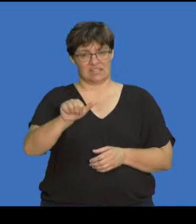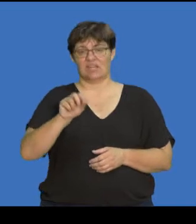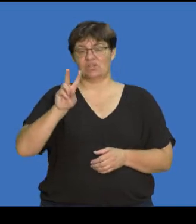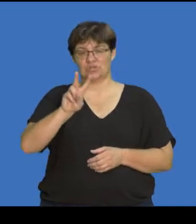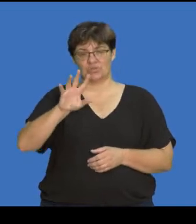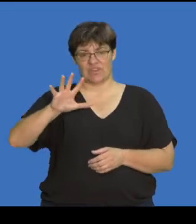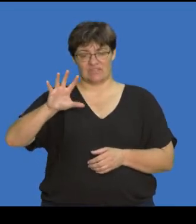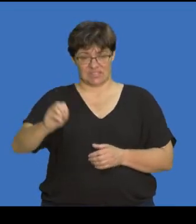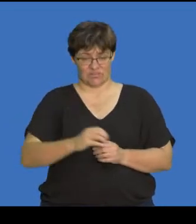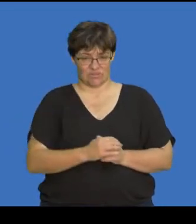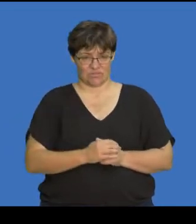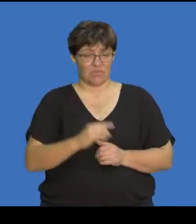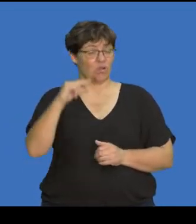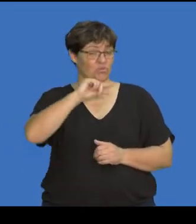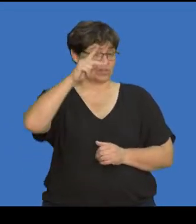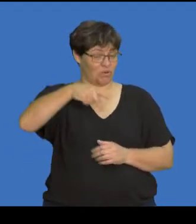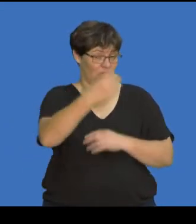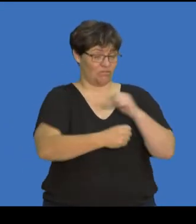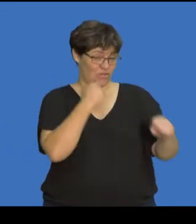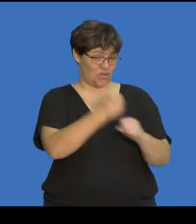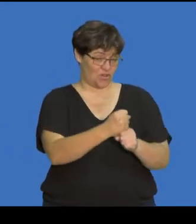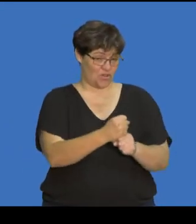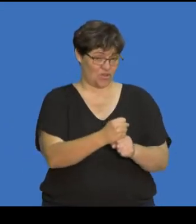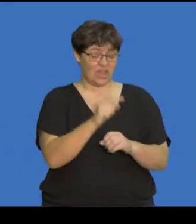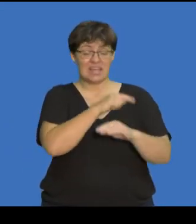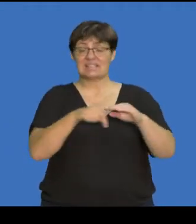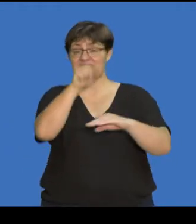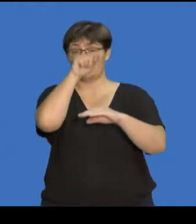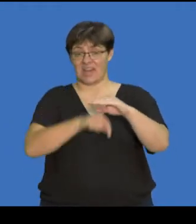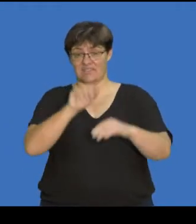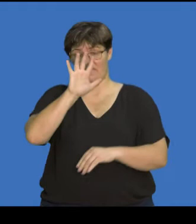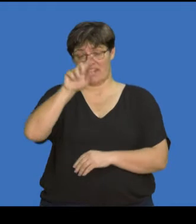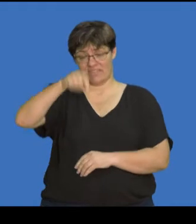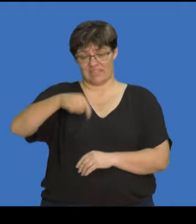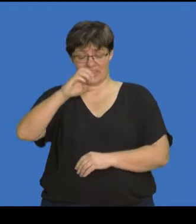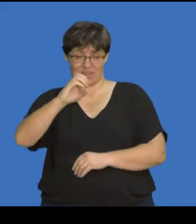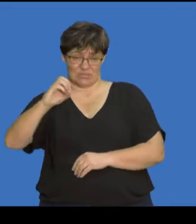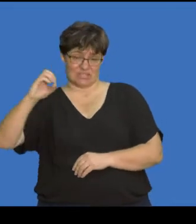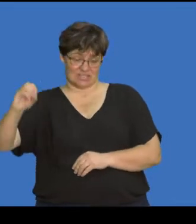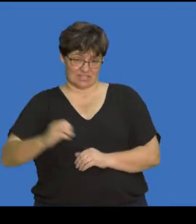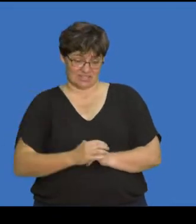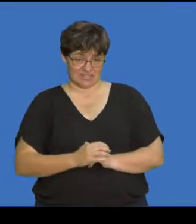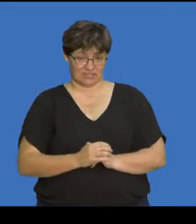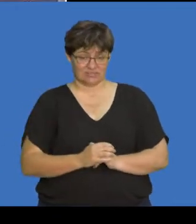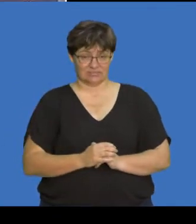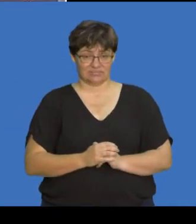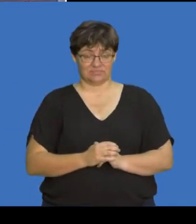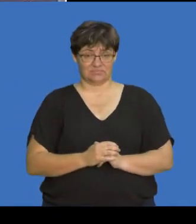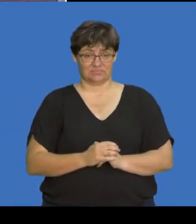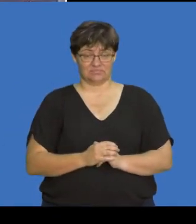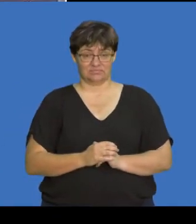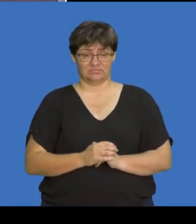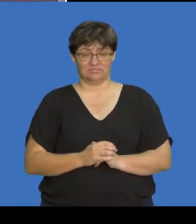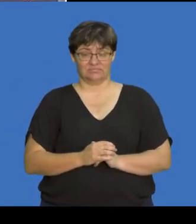276,250 being my gross profit for the year, divided by the number of flags produced and sold.